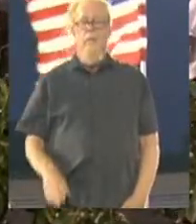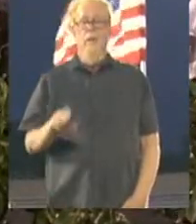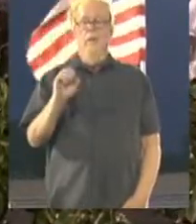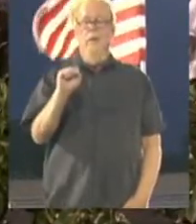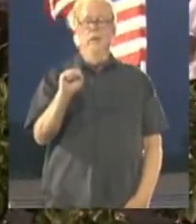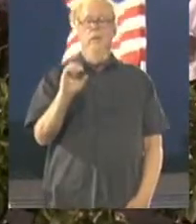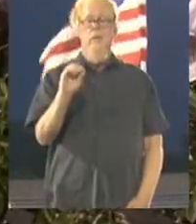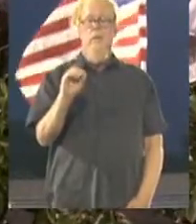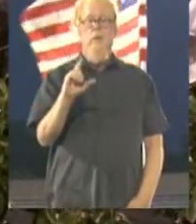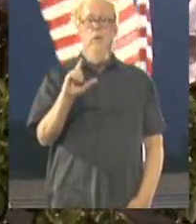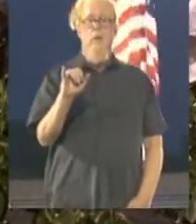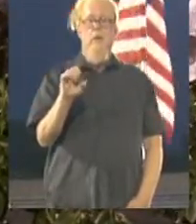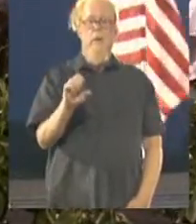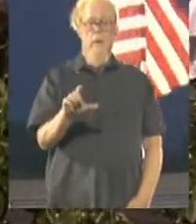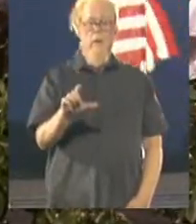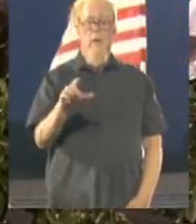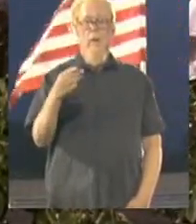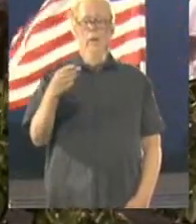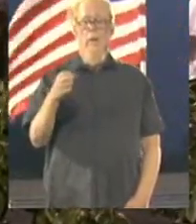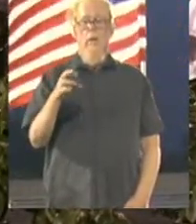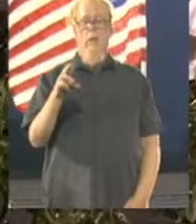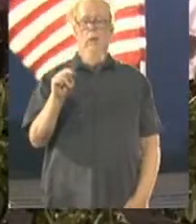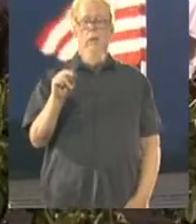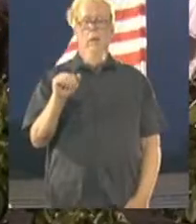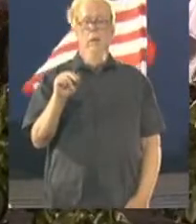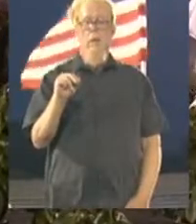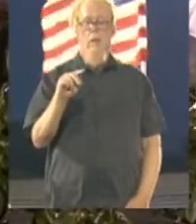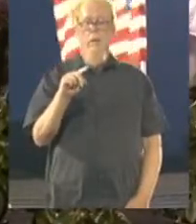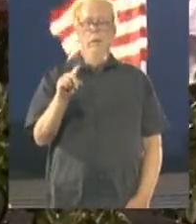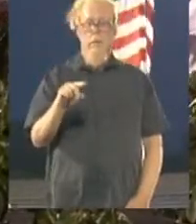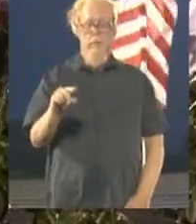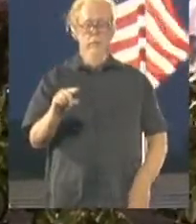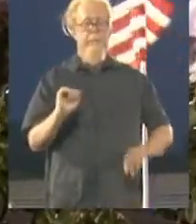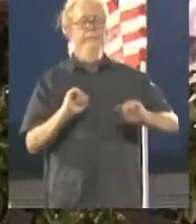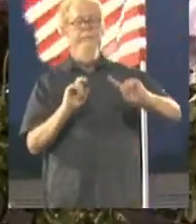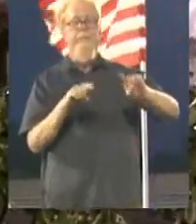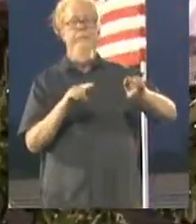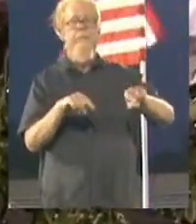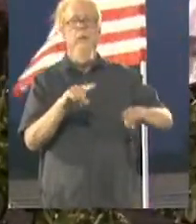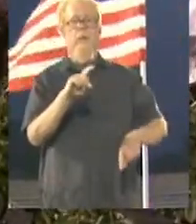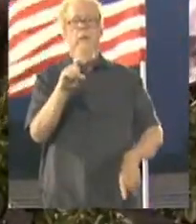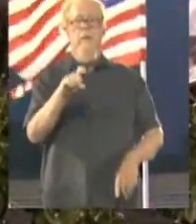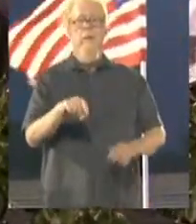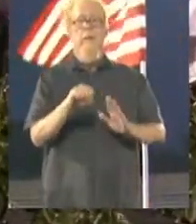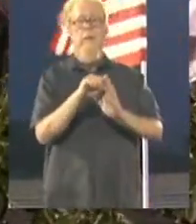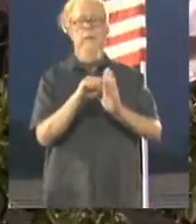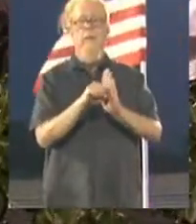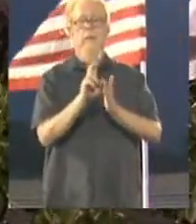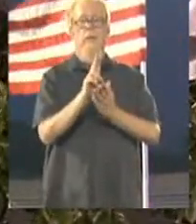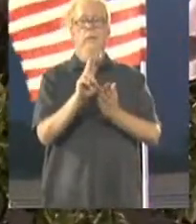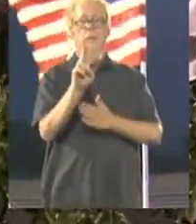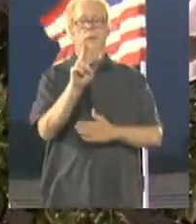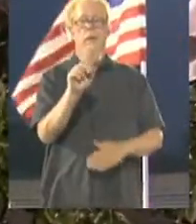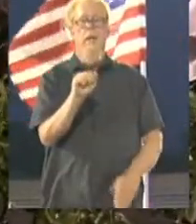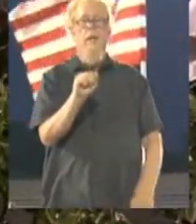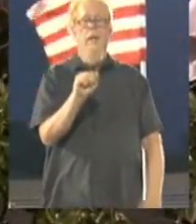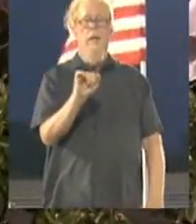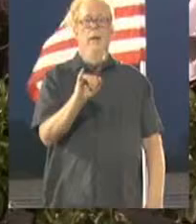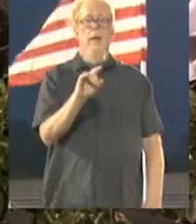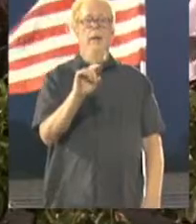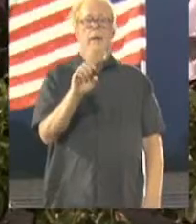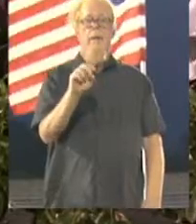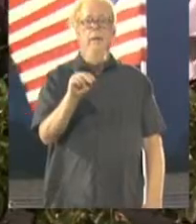Soliel Hernandez will be attending Texas State University. Aiden Matthews will be